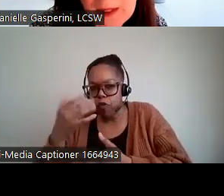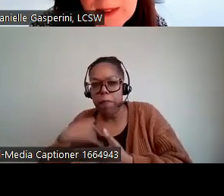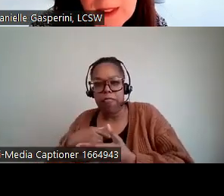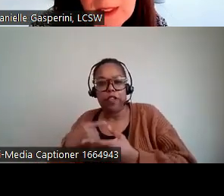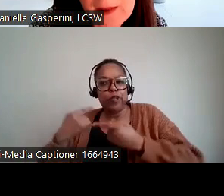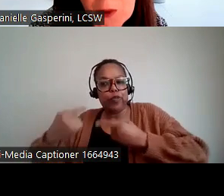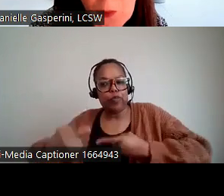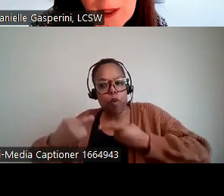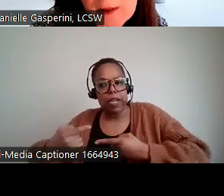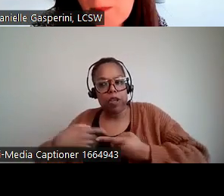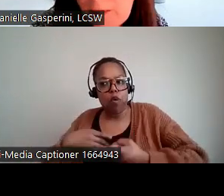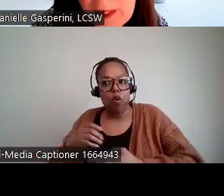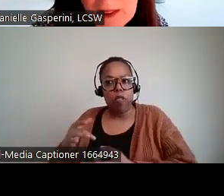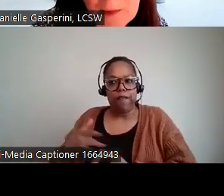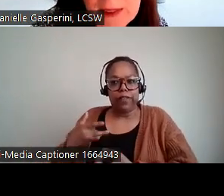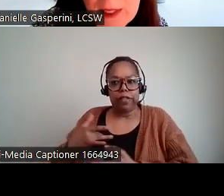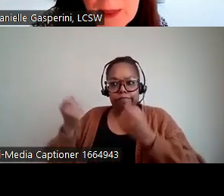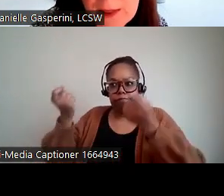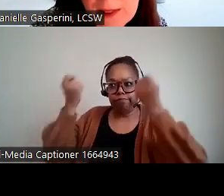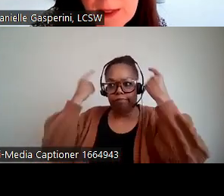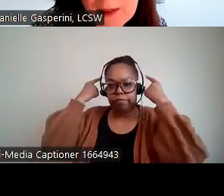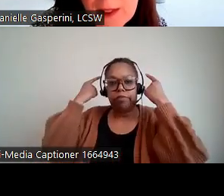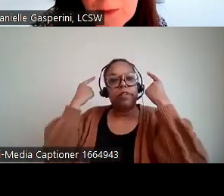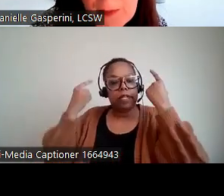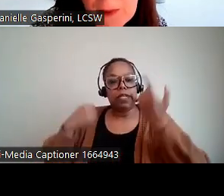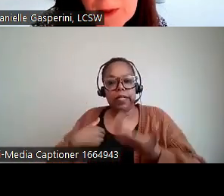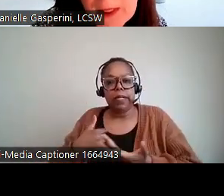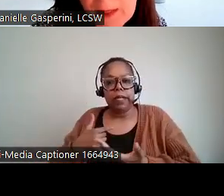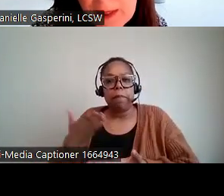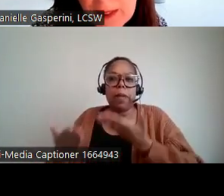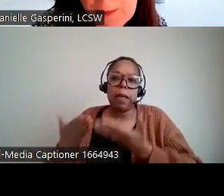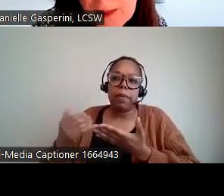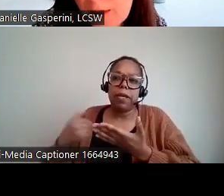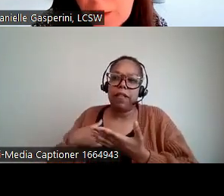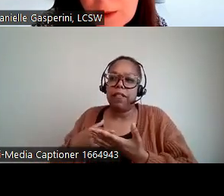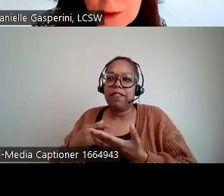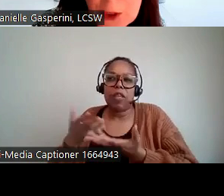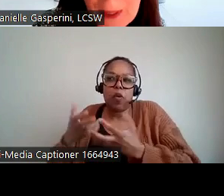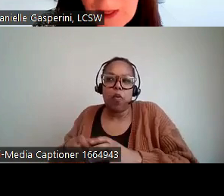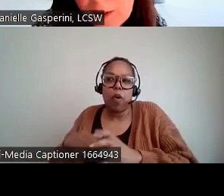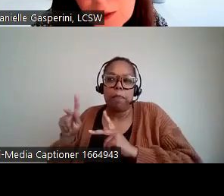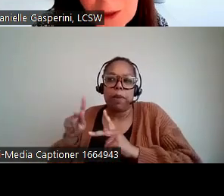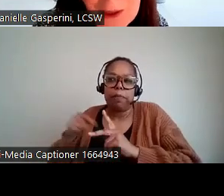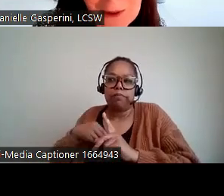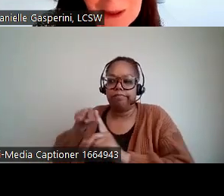overwhelmed, because they don't want, maybe in some instances, for people to look at them and say, but this is your parent, this is what you need to